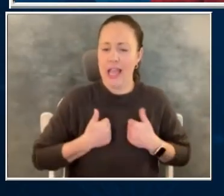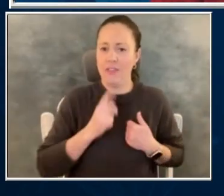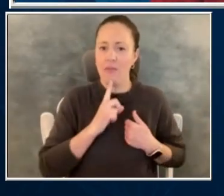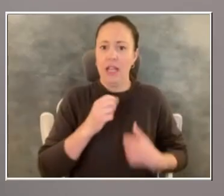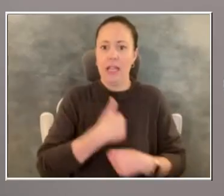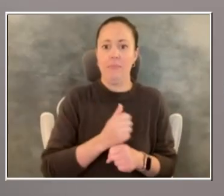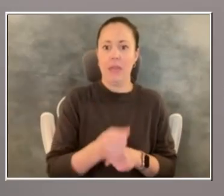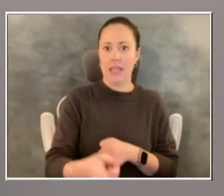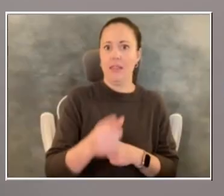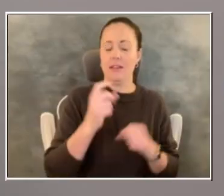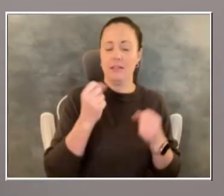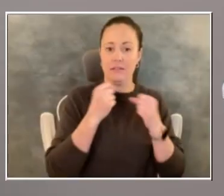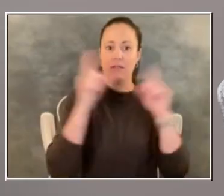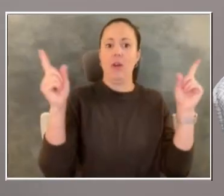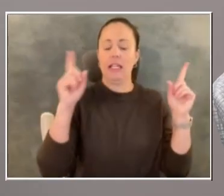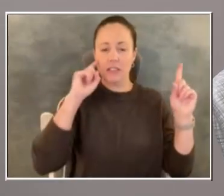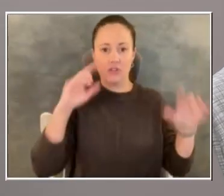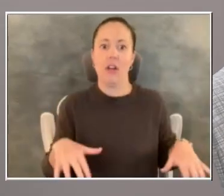unexpected?